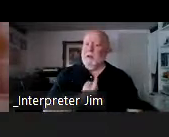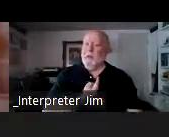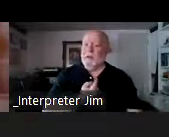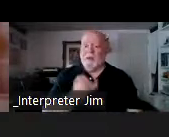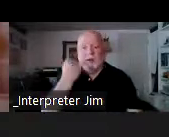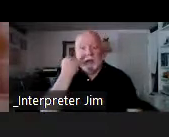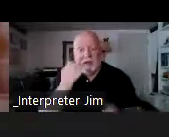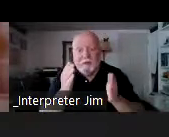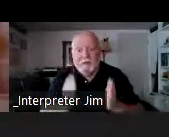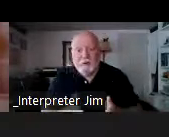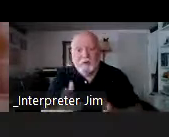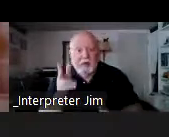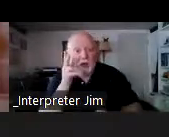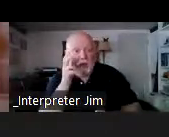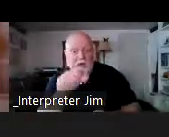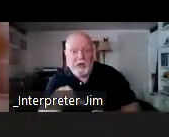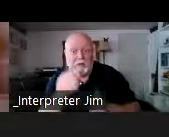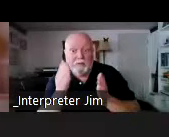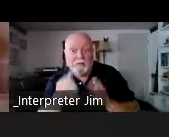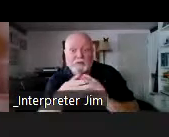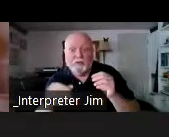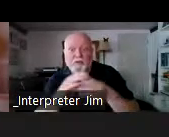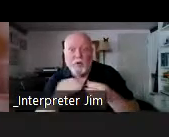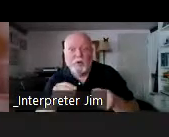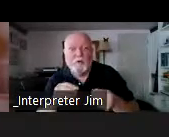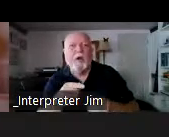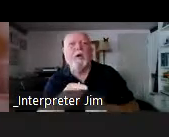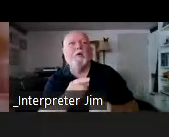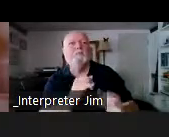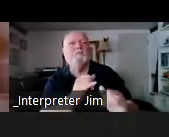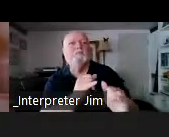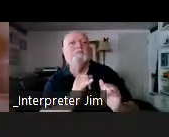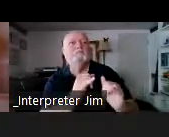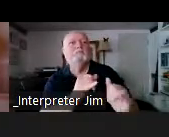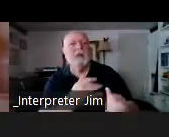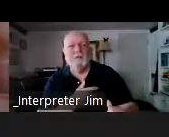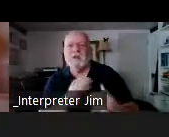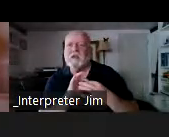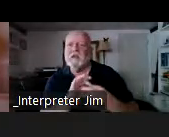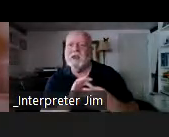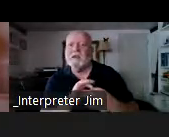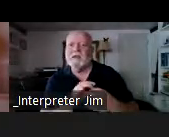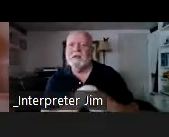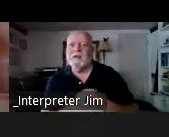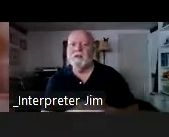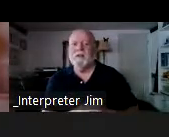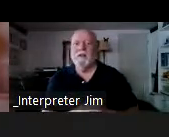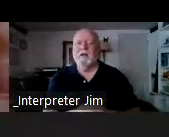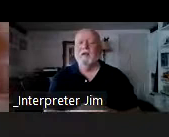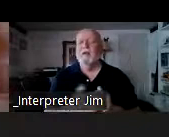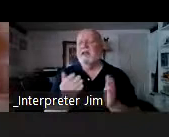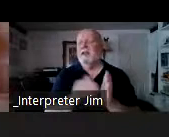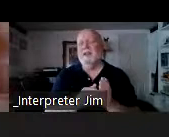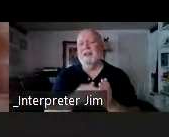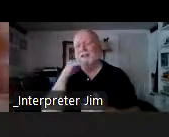to it. That's the step work. We're all connected. This increases oxytocin and dopamine. And again, I talked about the lying criteria